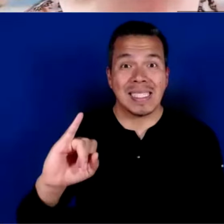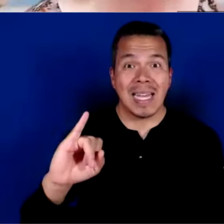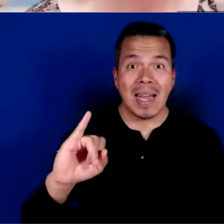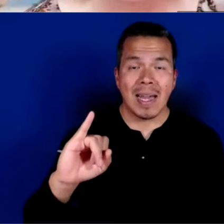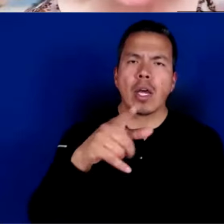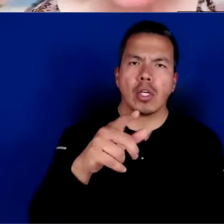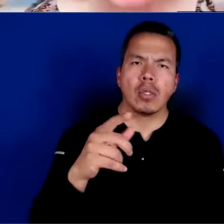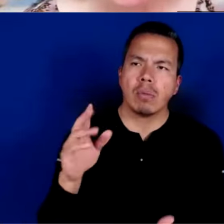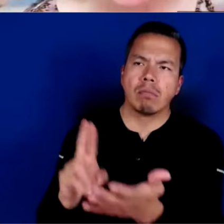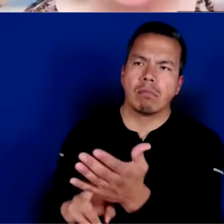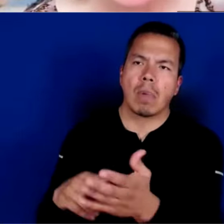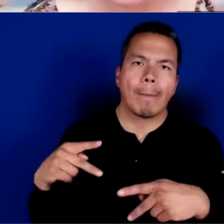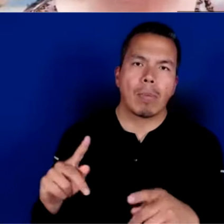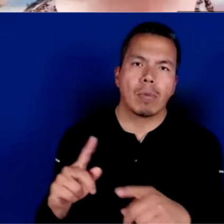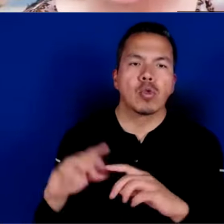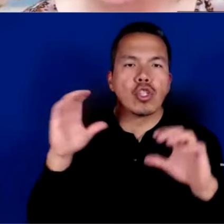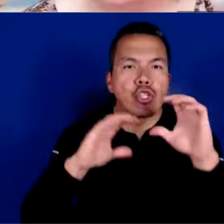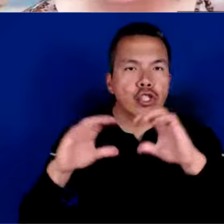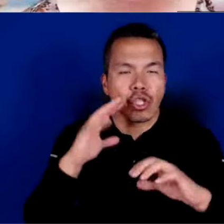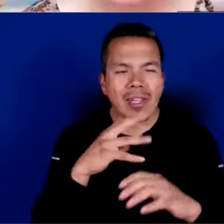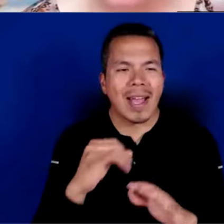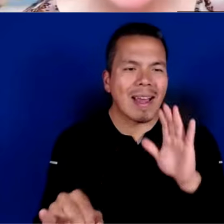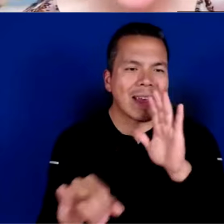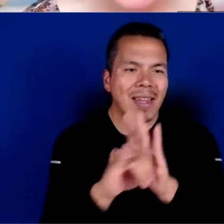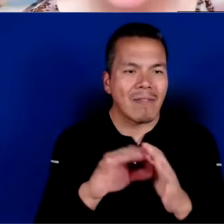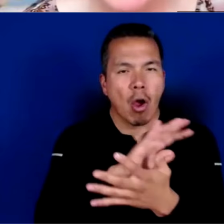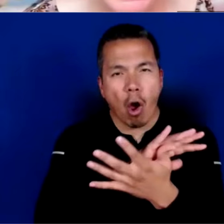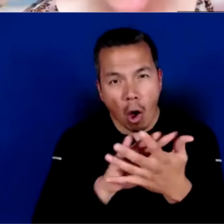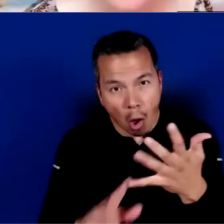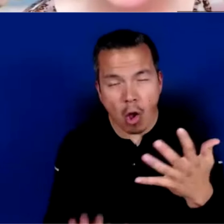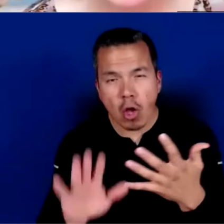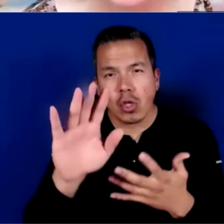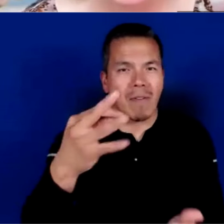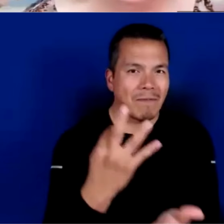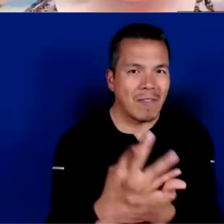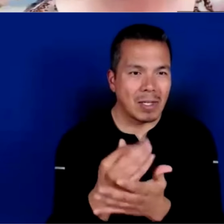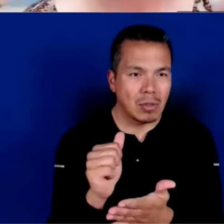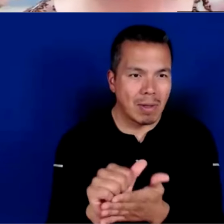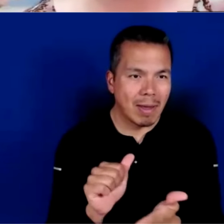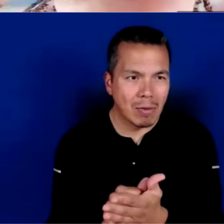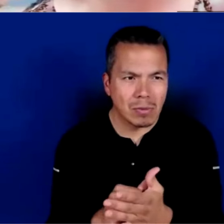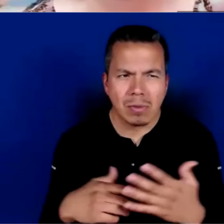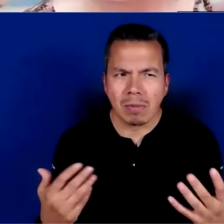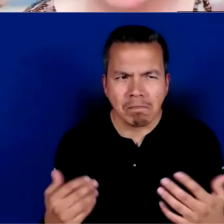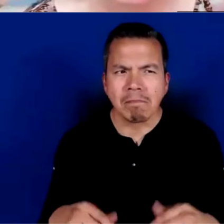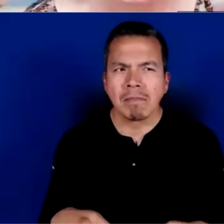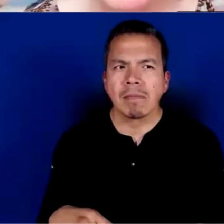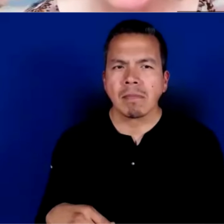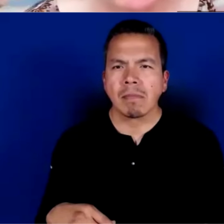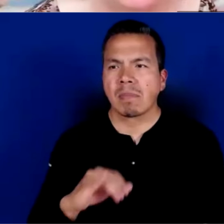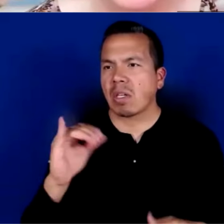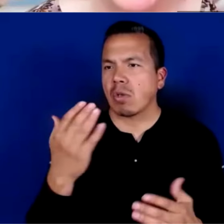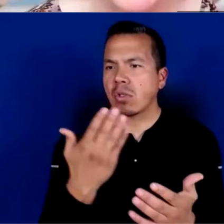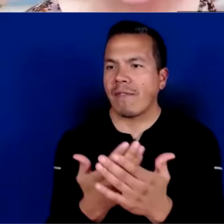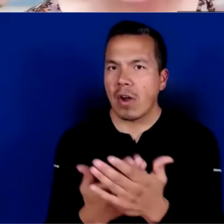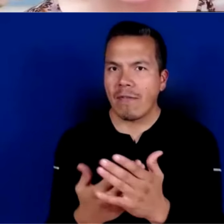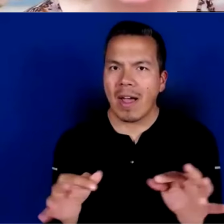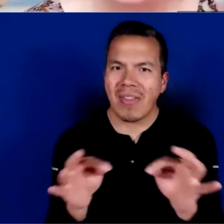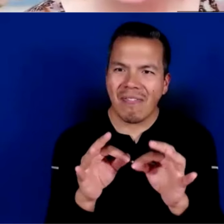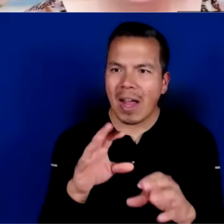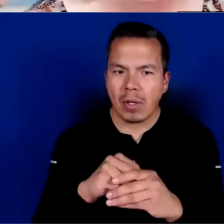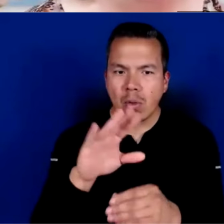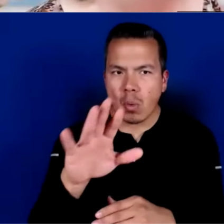permission to search for and identify all of your financial accounts and to verify the value on those